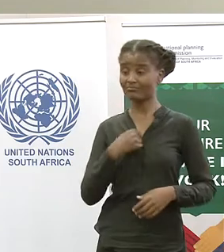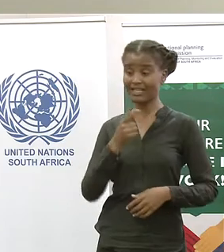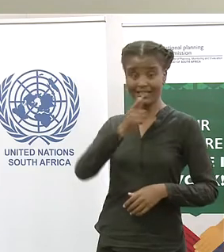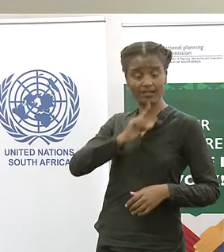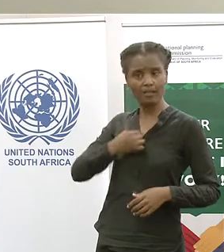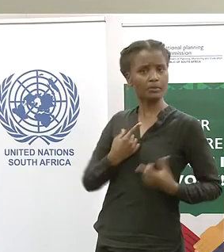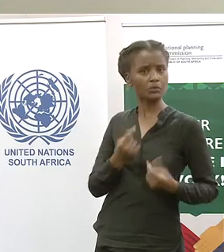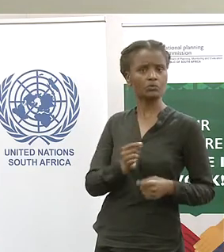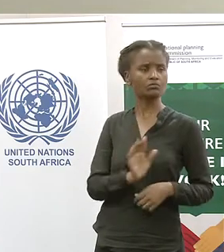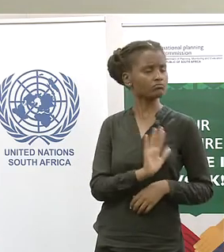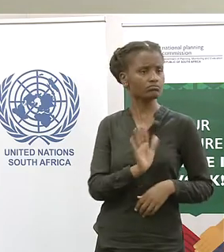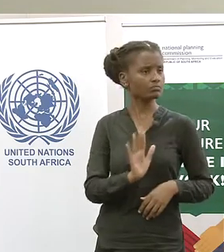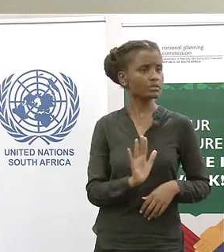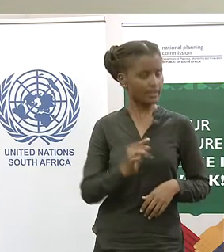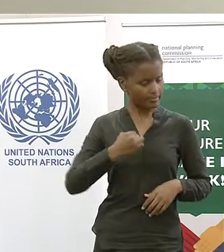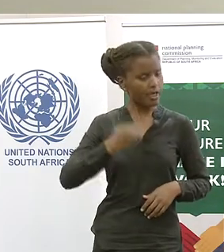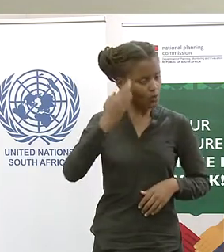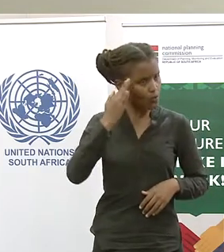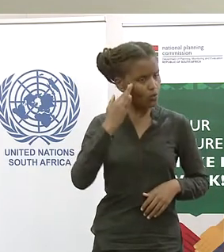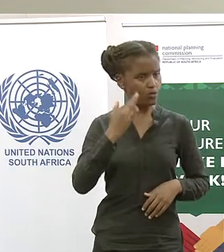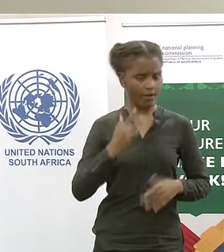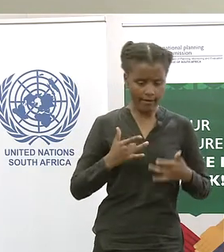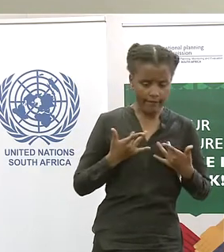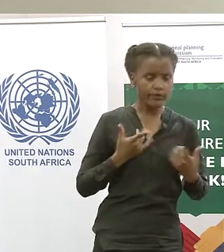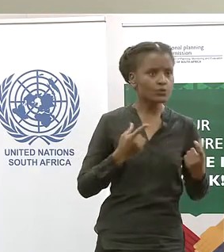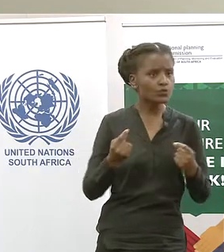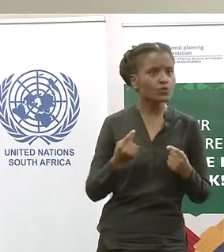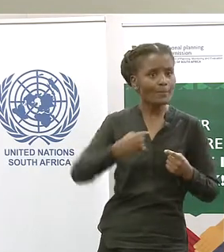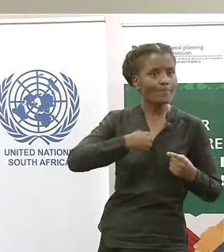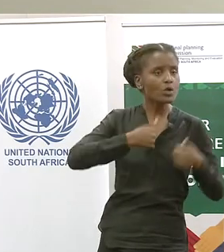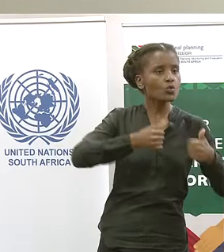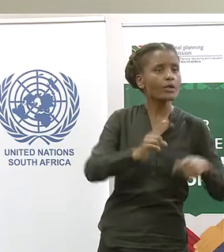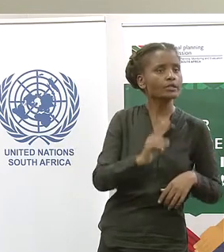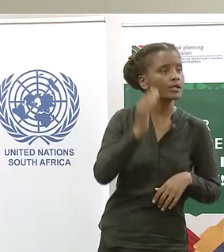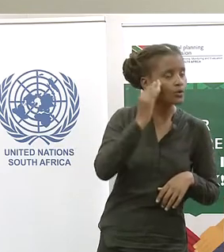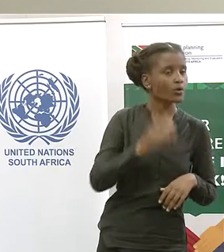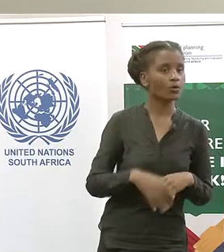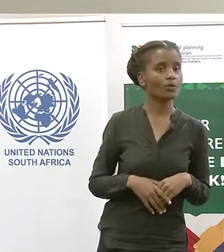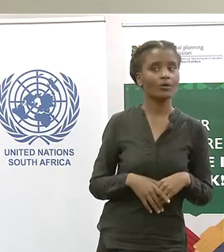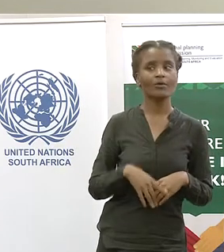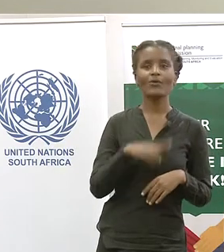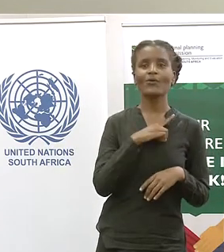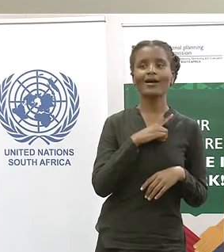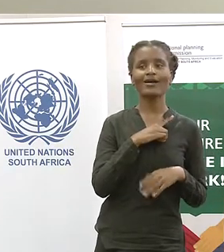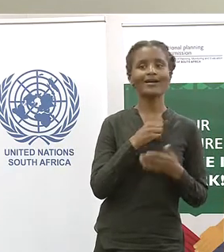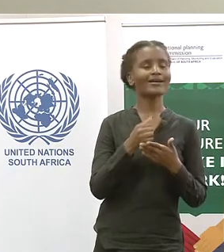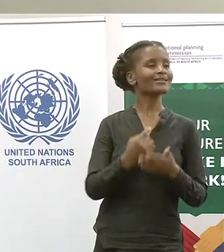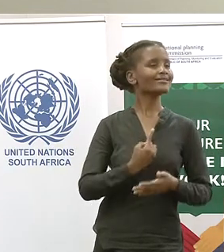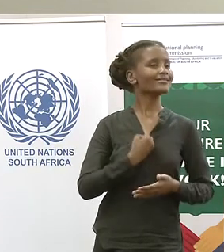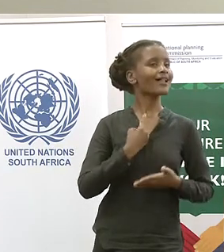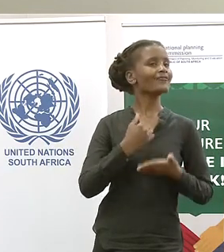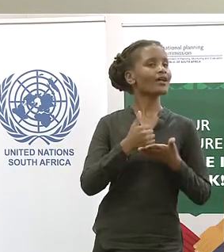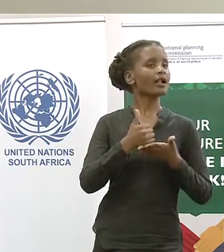what is good for me. The self-help movement was one of the most